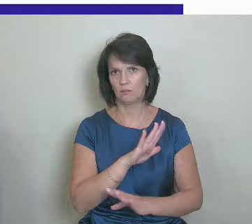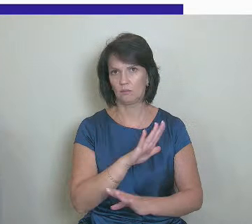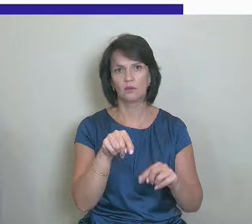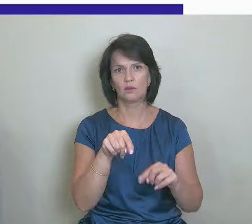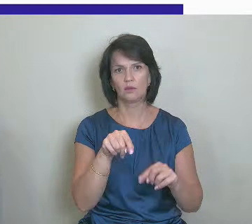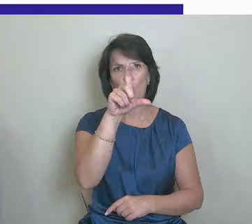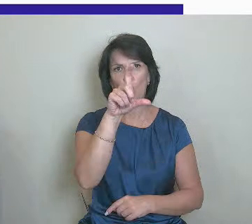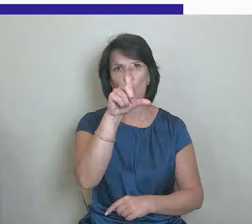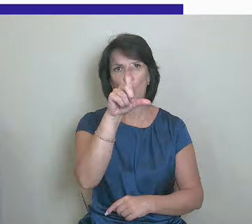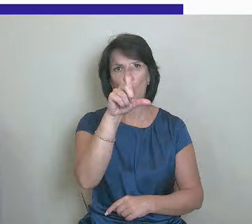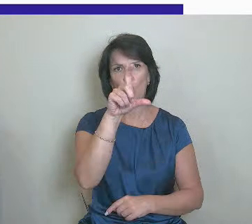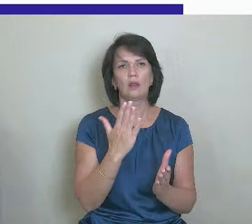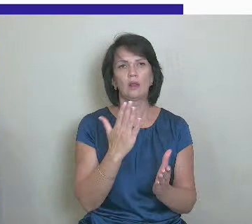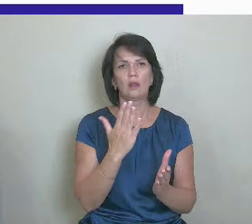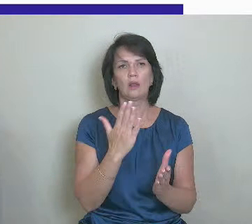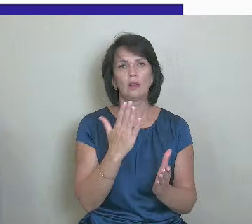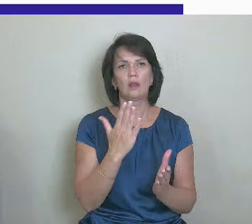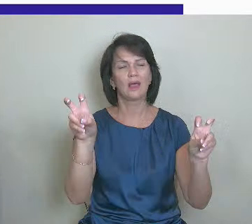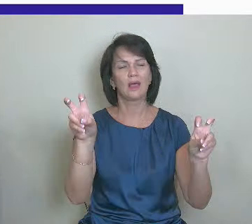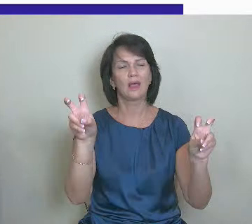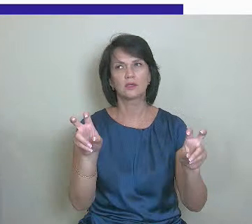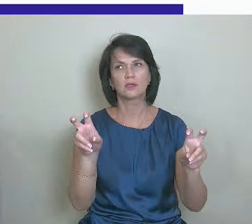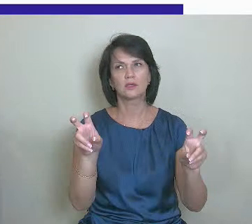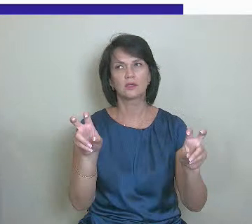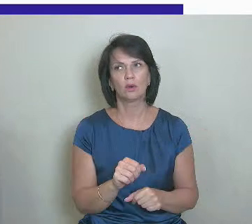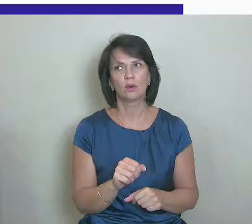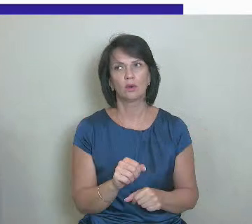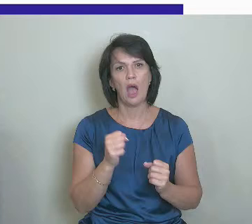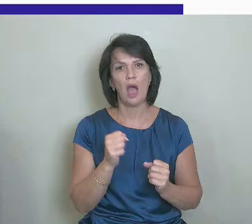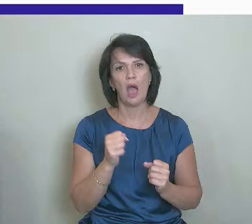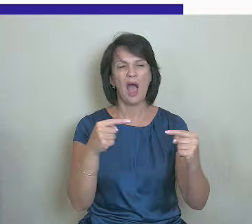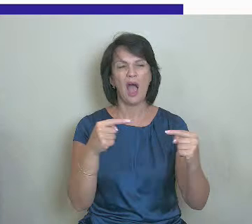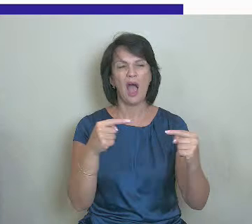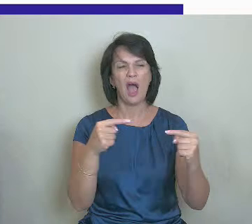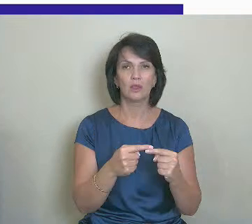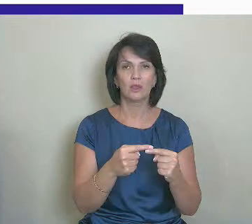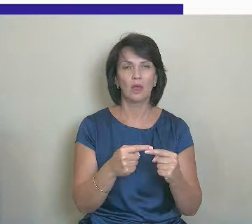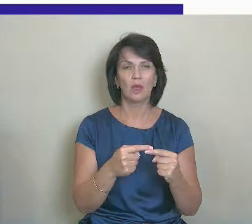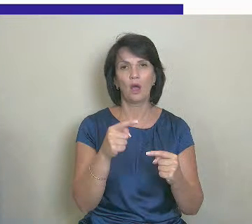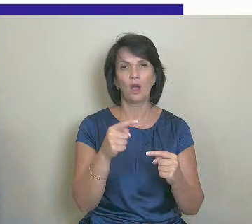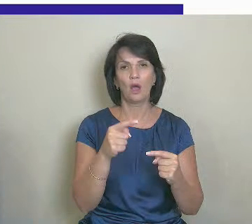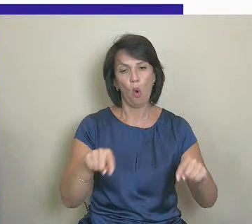they are unhappy that the community has